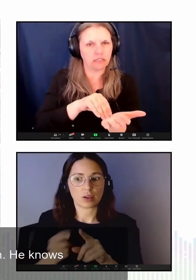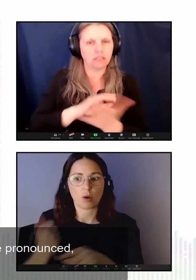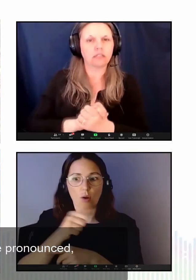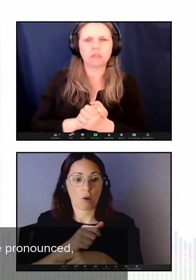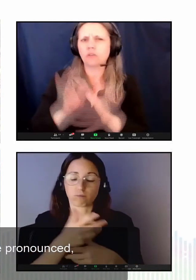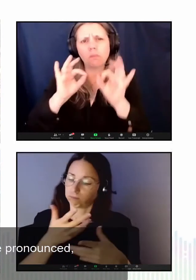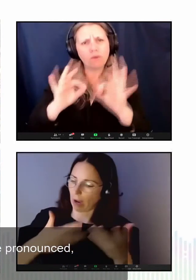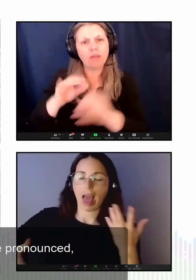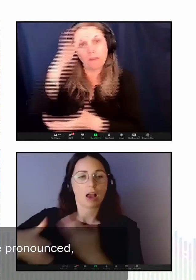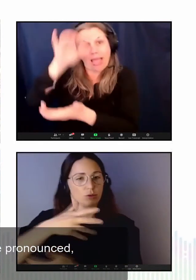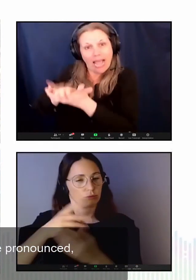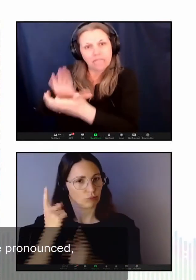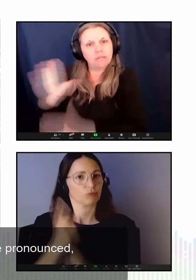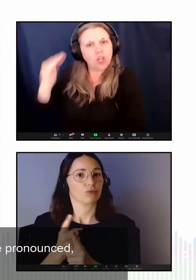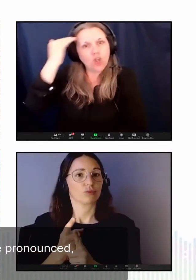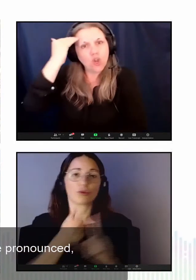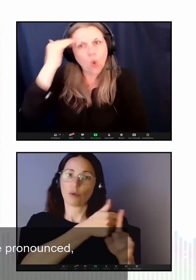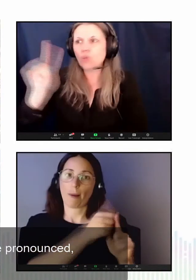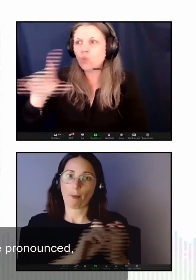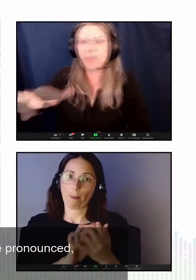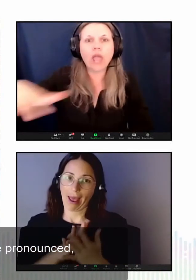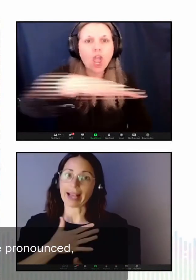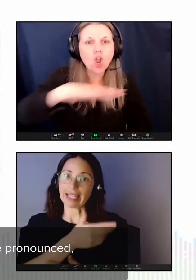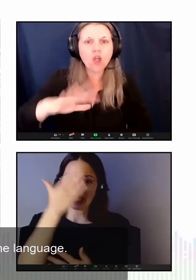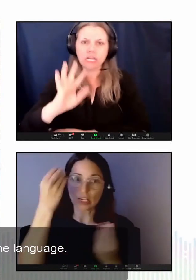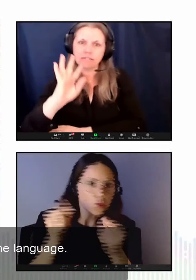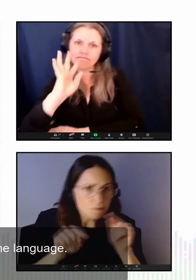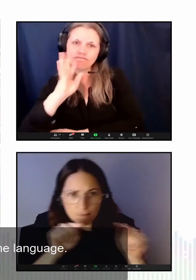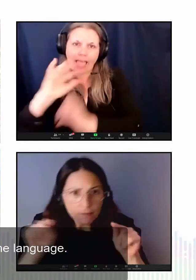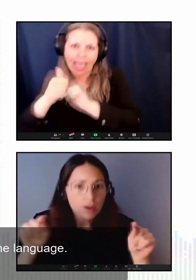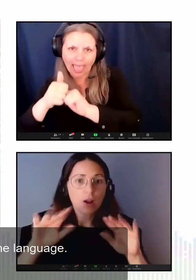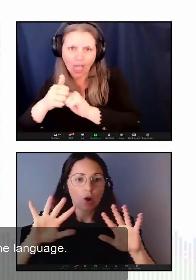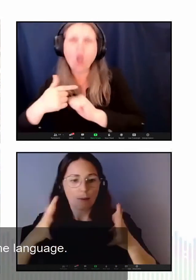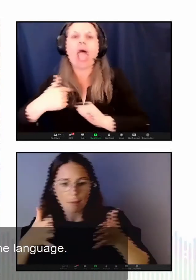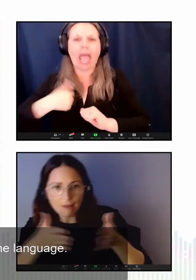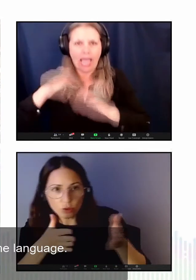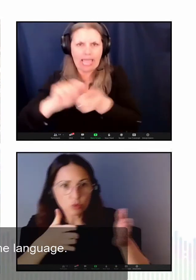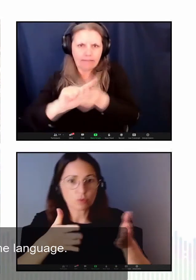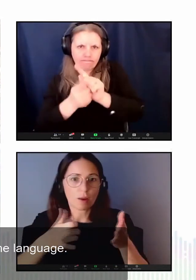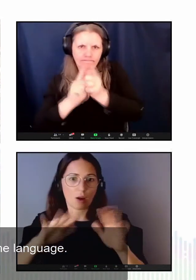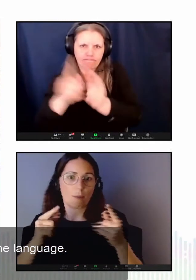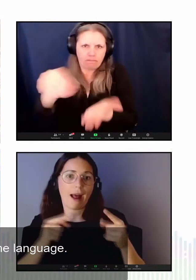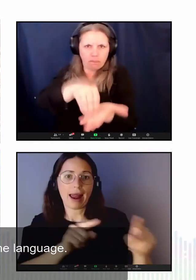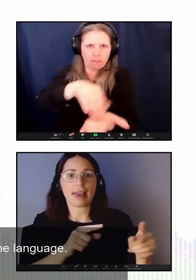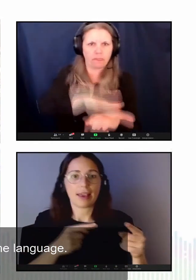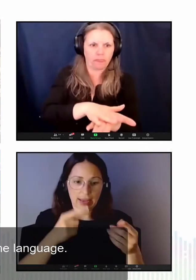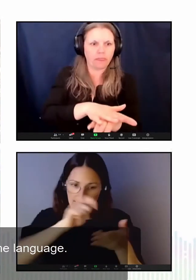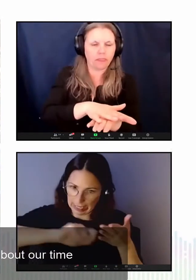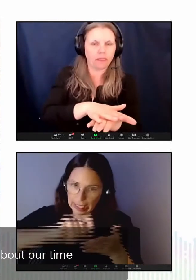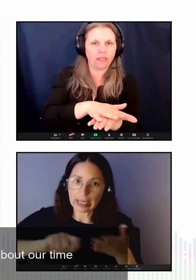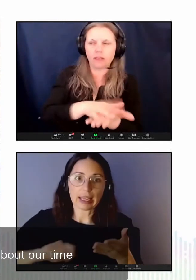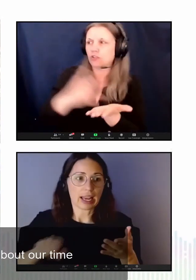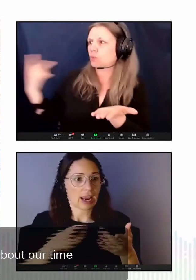they are. He knows how they are pronounced, and I know how to write them, and how we both speak the same language. It's